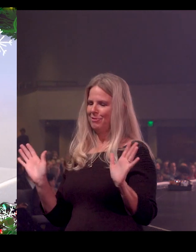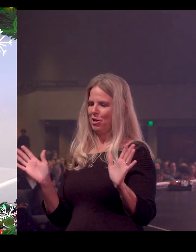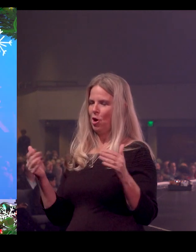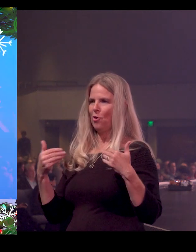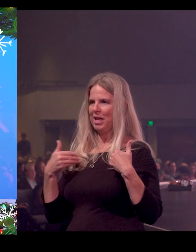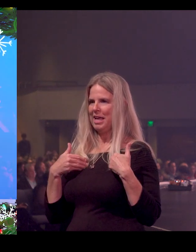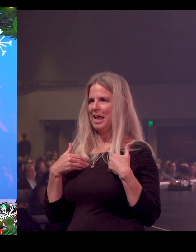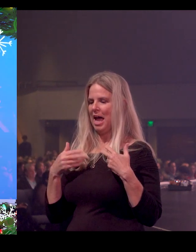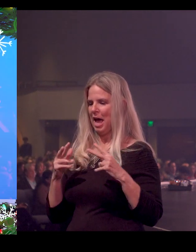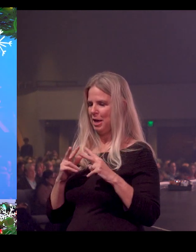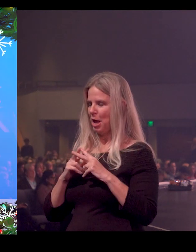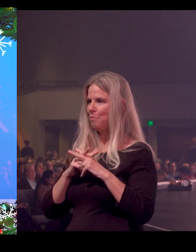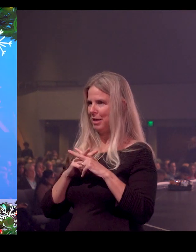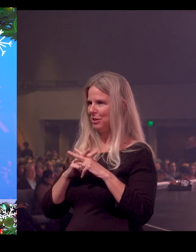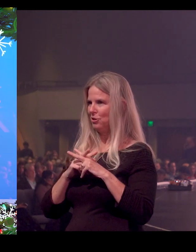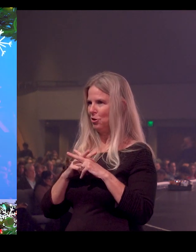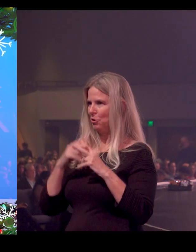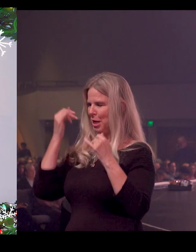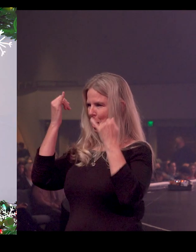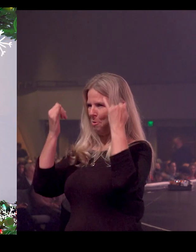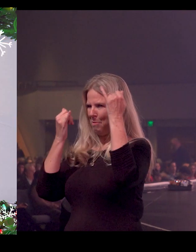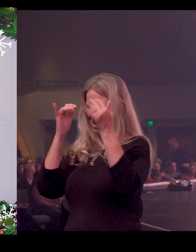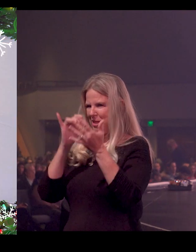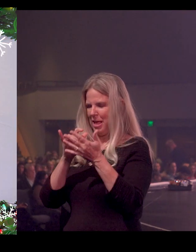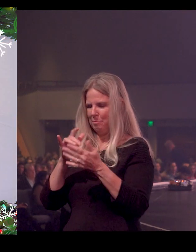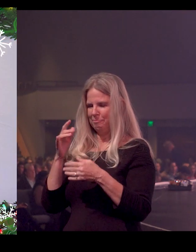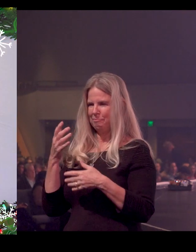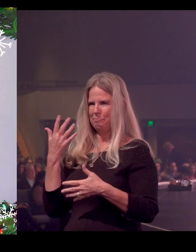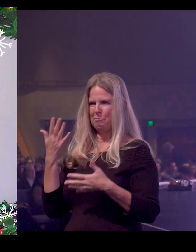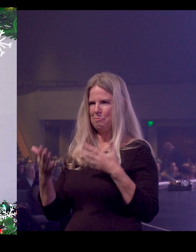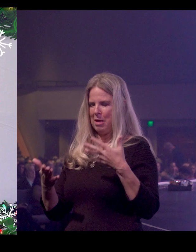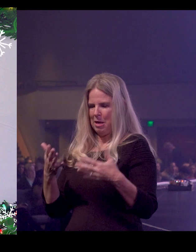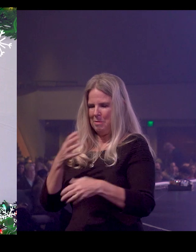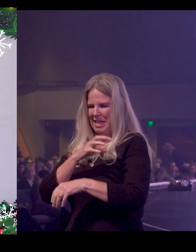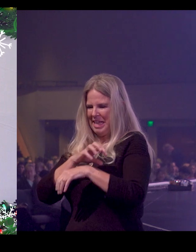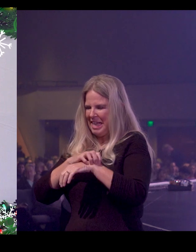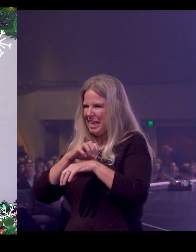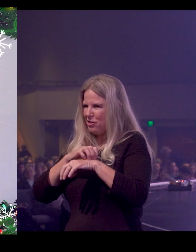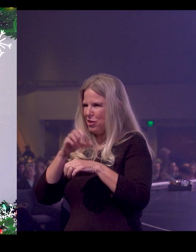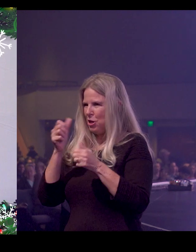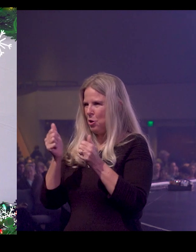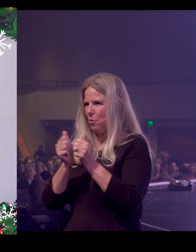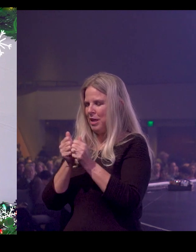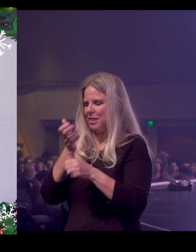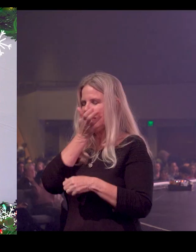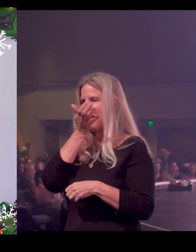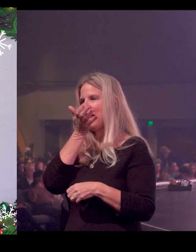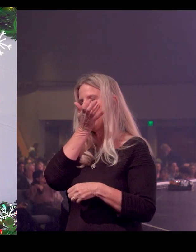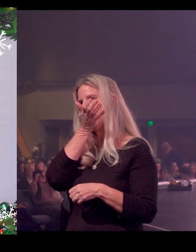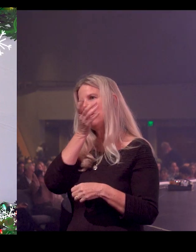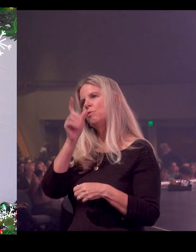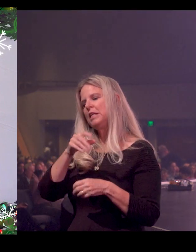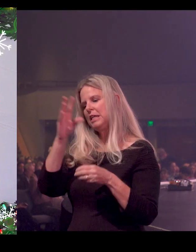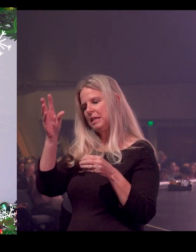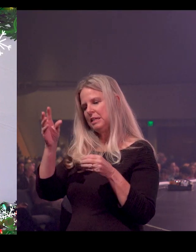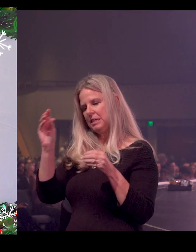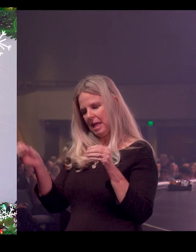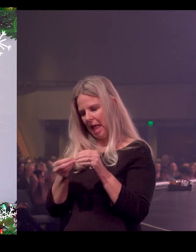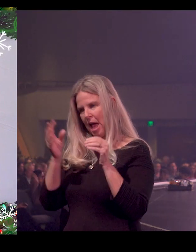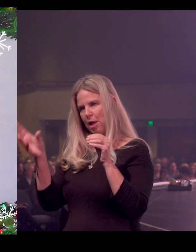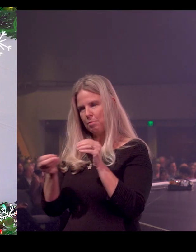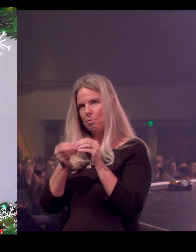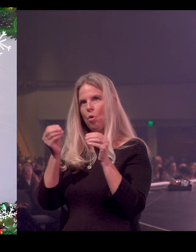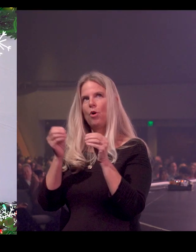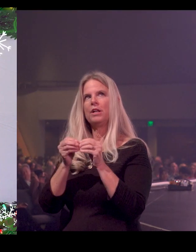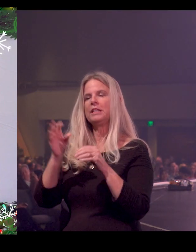hay. But we still need to add some more things. So let's do the Christmas star. This one's so special. The Christmas star is